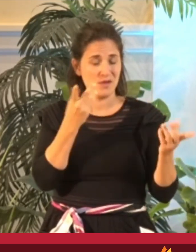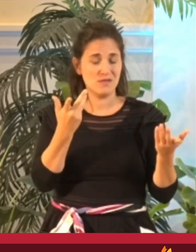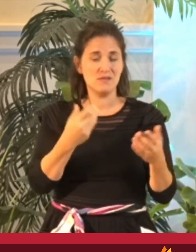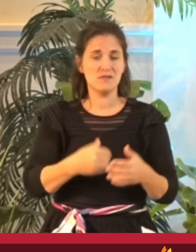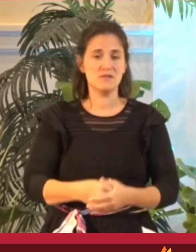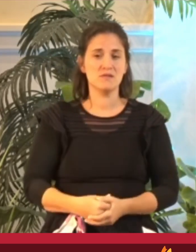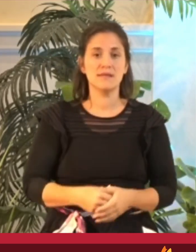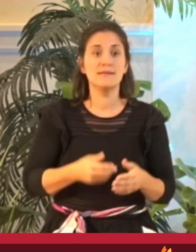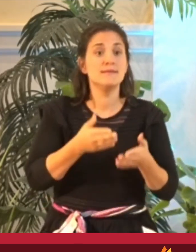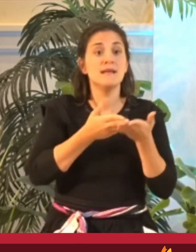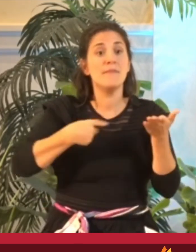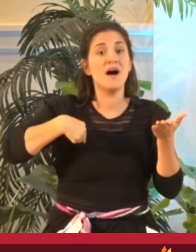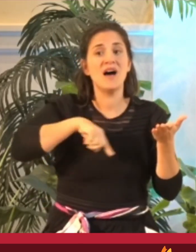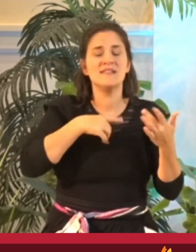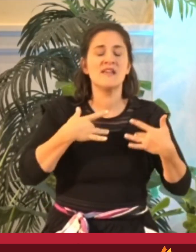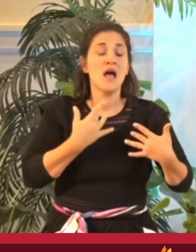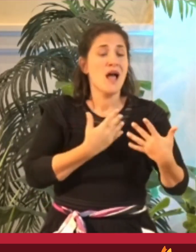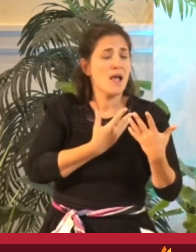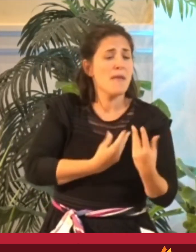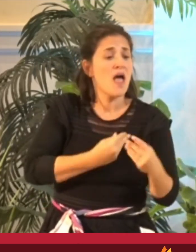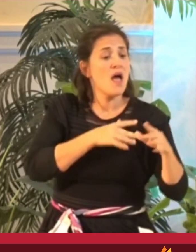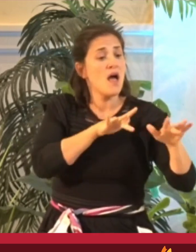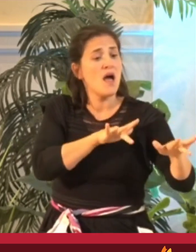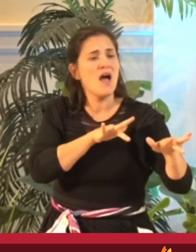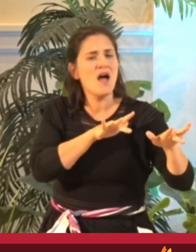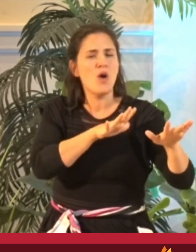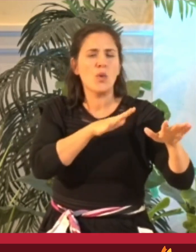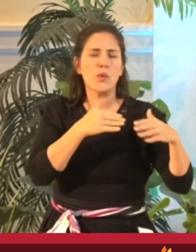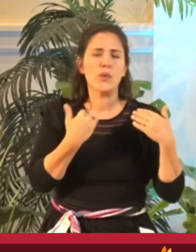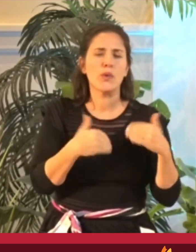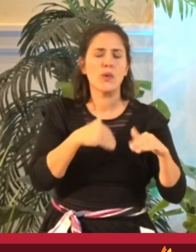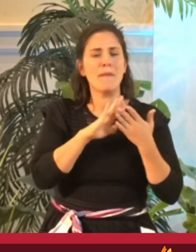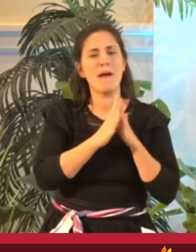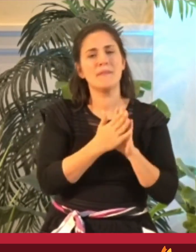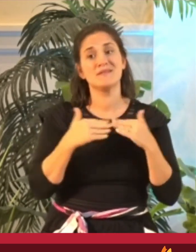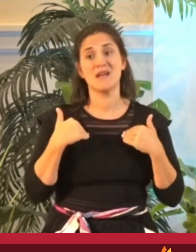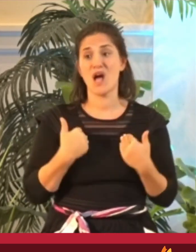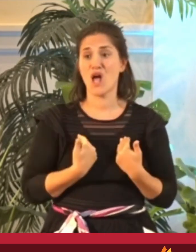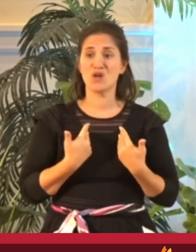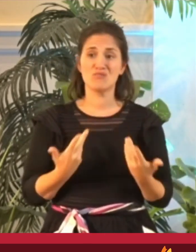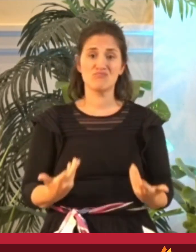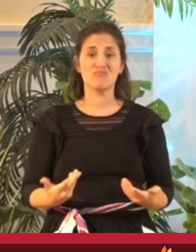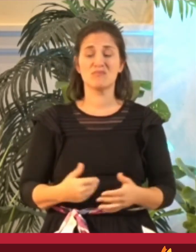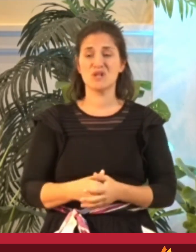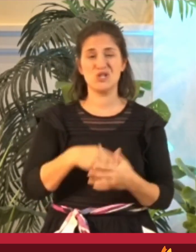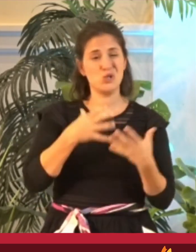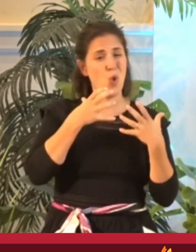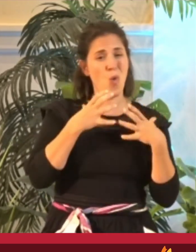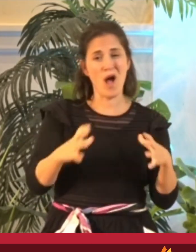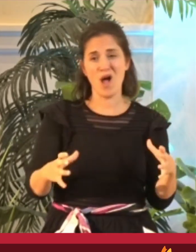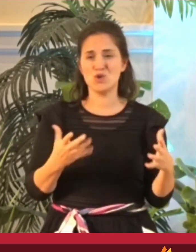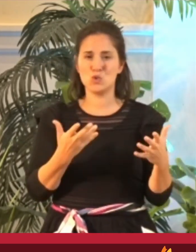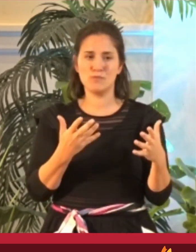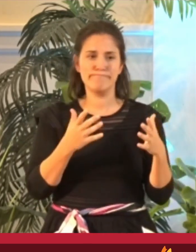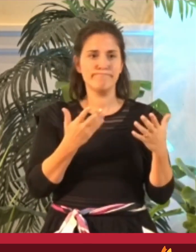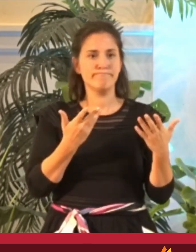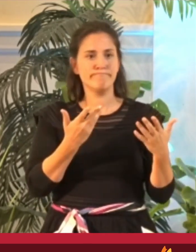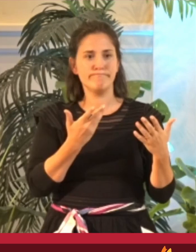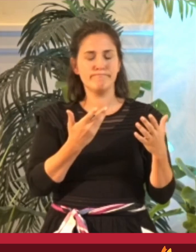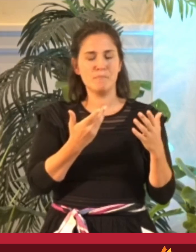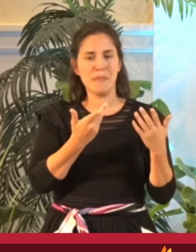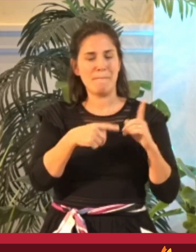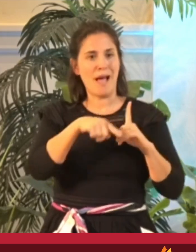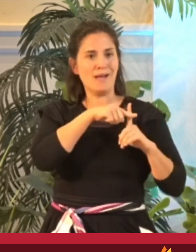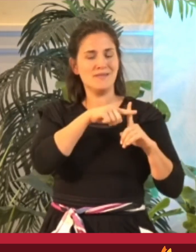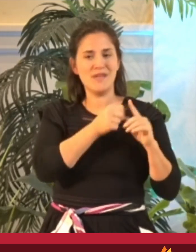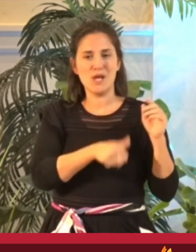being called to love our enemies and do good to those who persecute us, especially when everyone else seems to